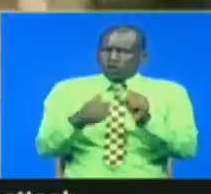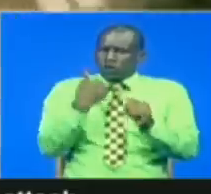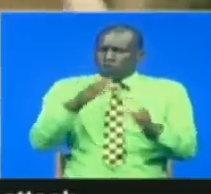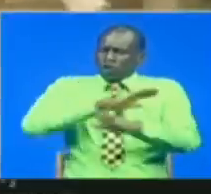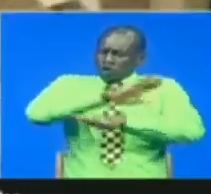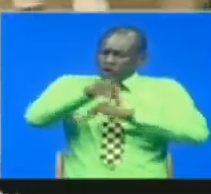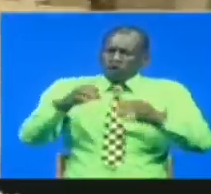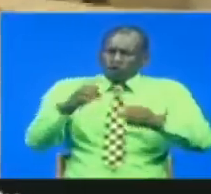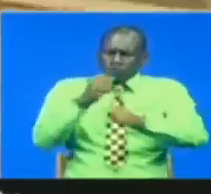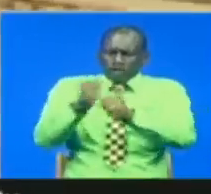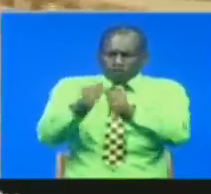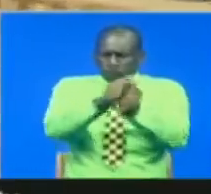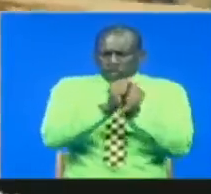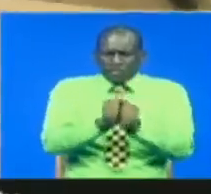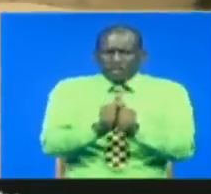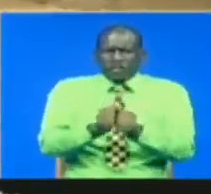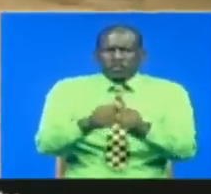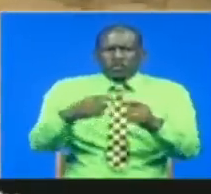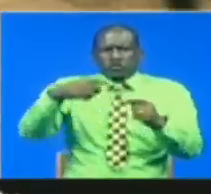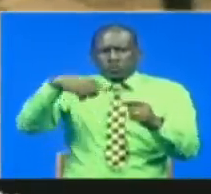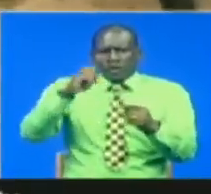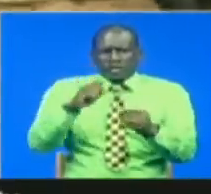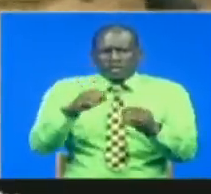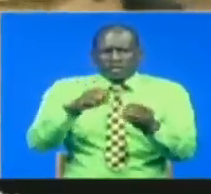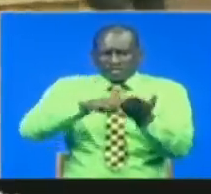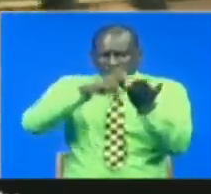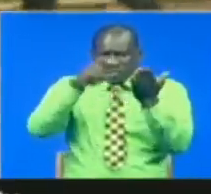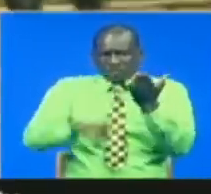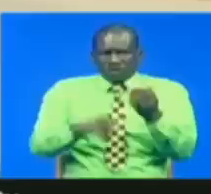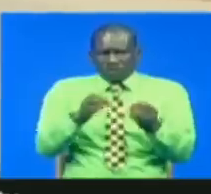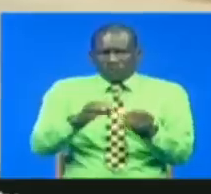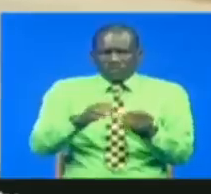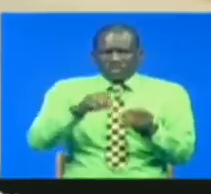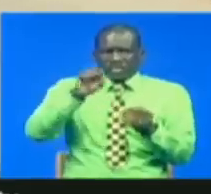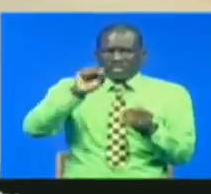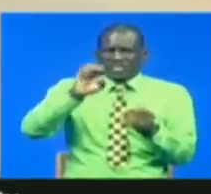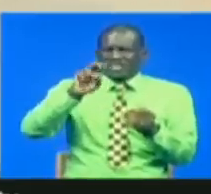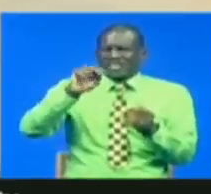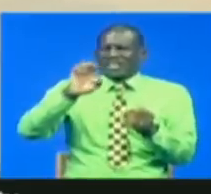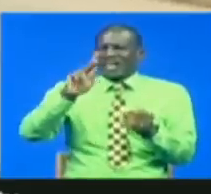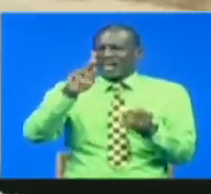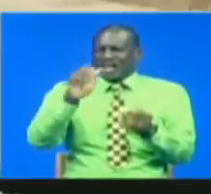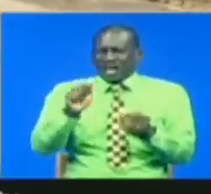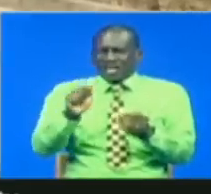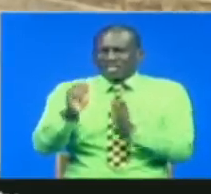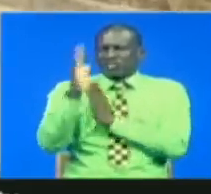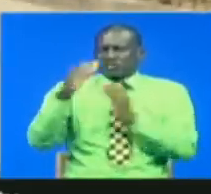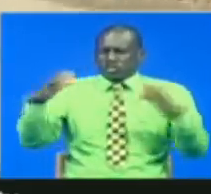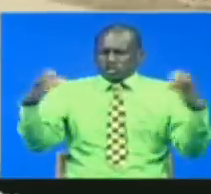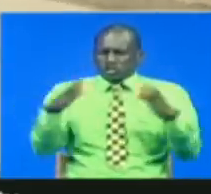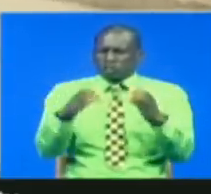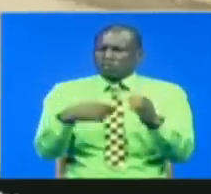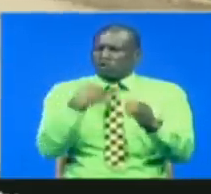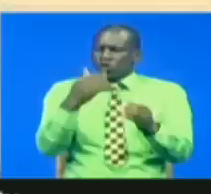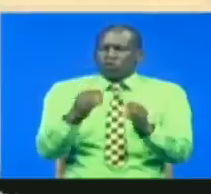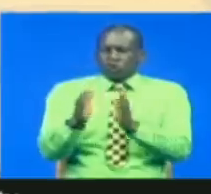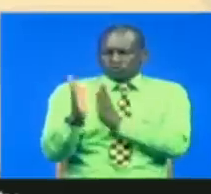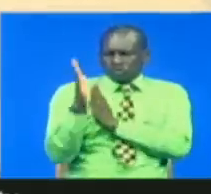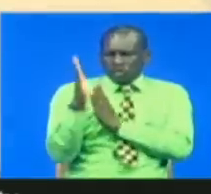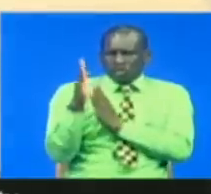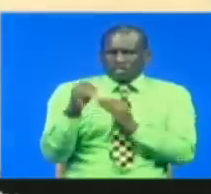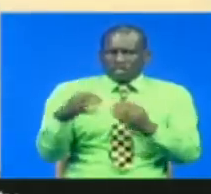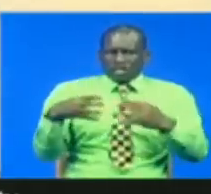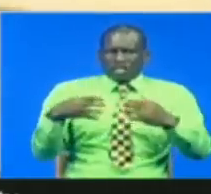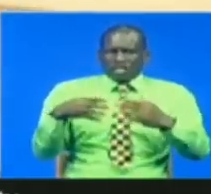the enemy. At a disadvantage, however, was Senaka security team manning the entrance of the Dusit D2